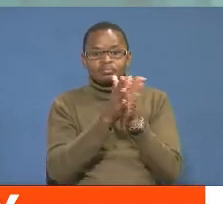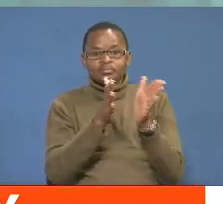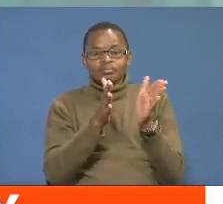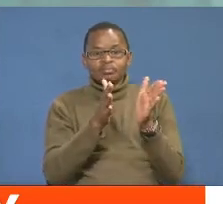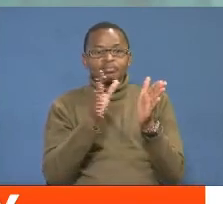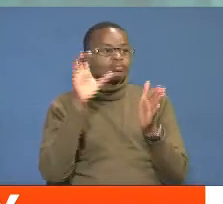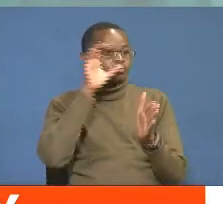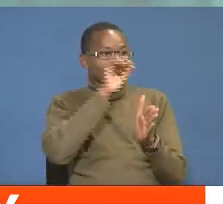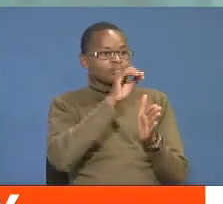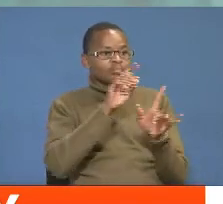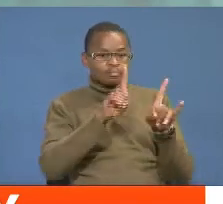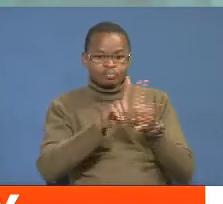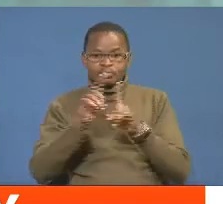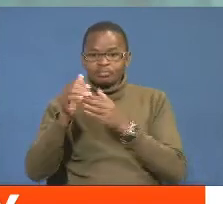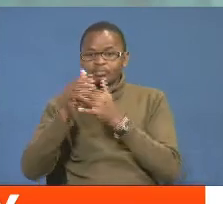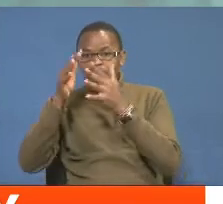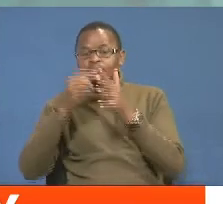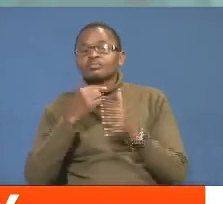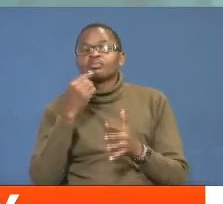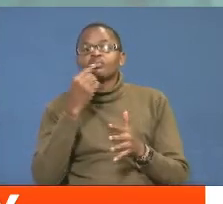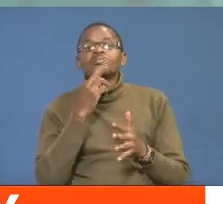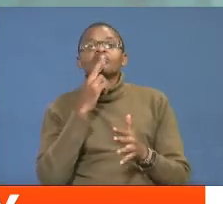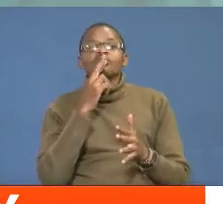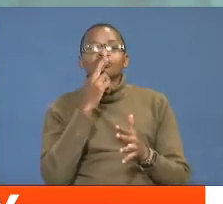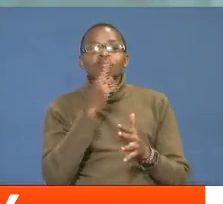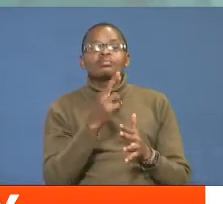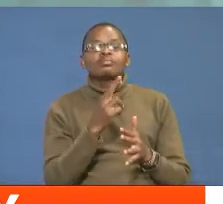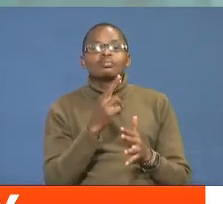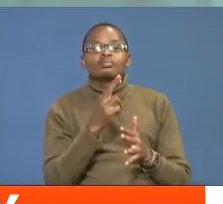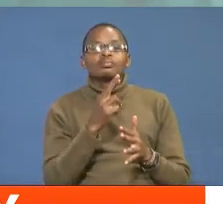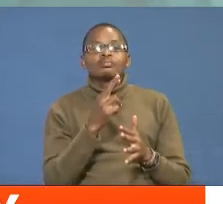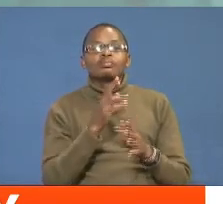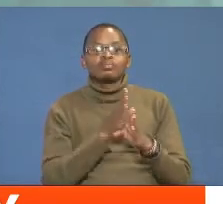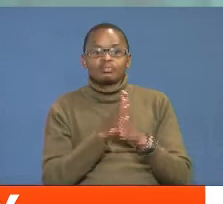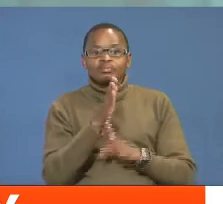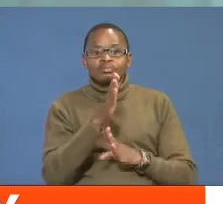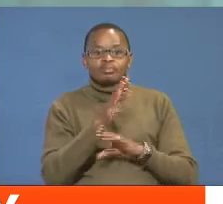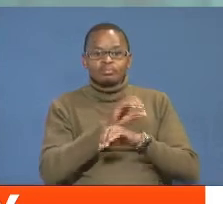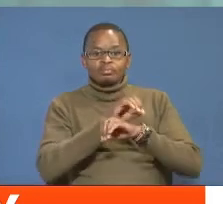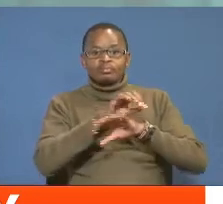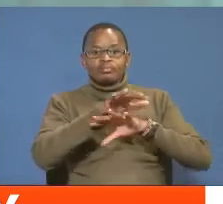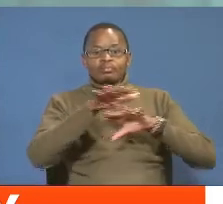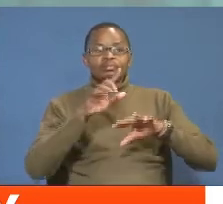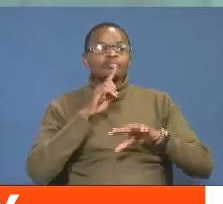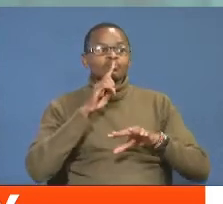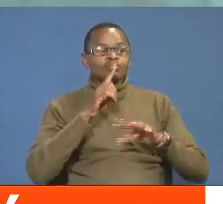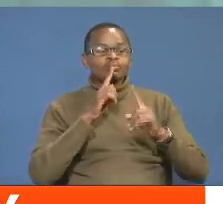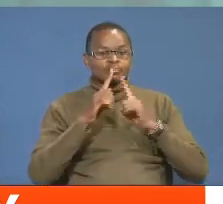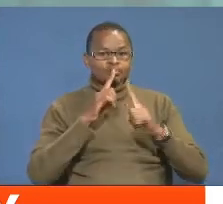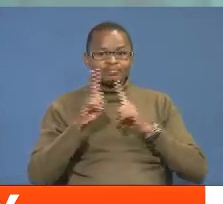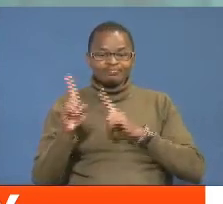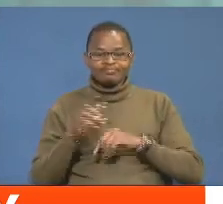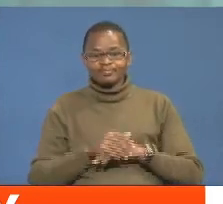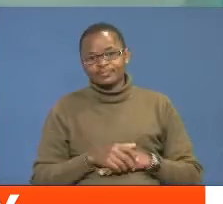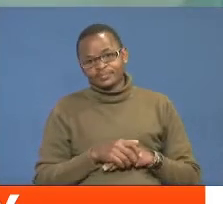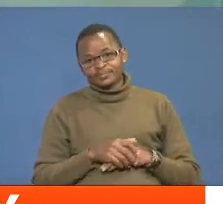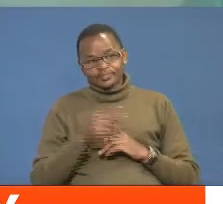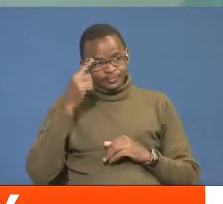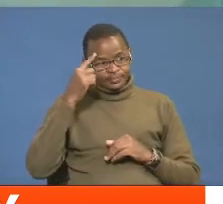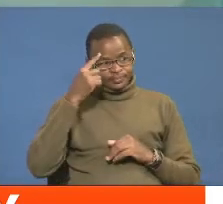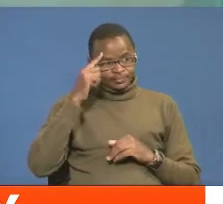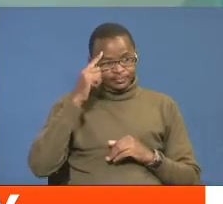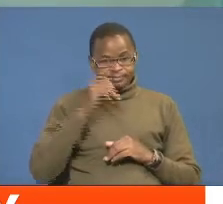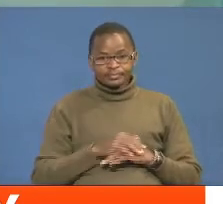missed it, and also our leaders who are our key influencers, so to speak. Yeah, I think